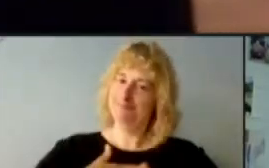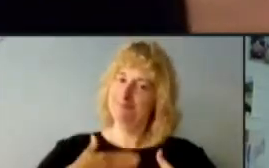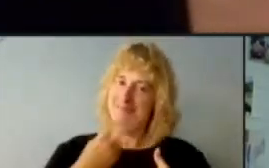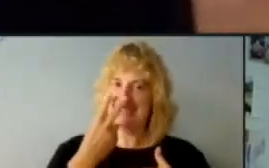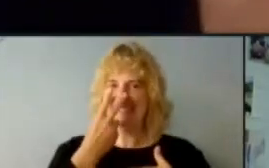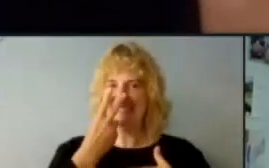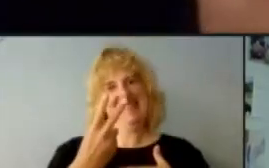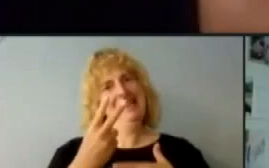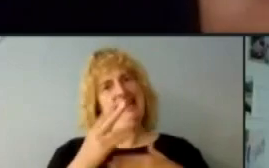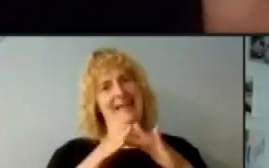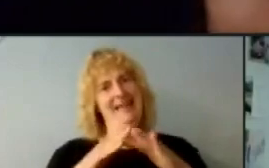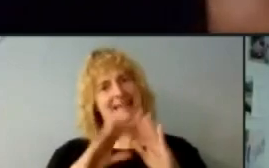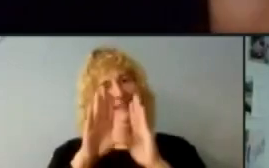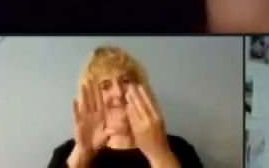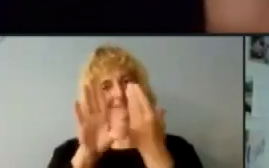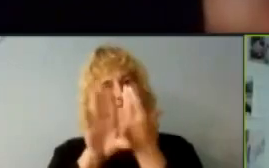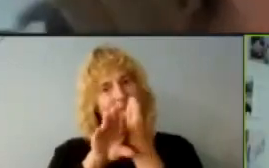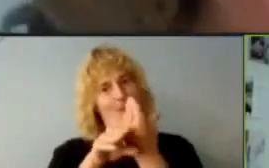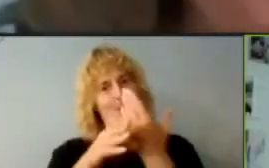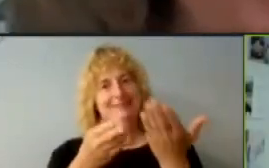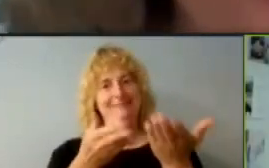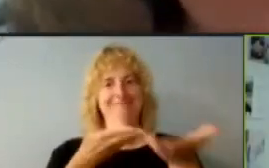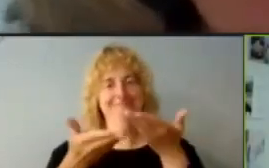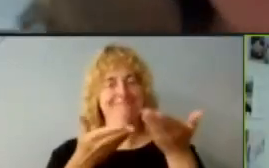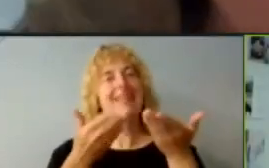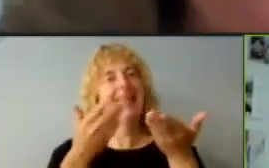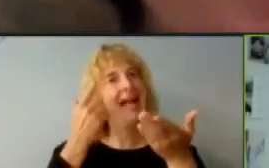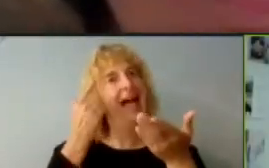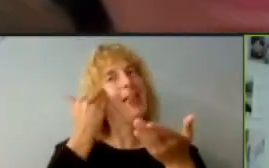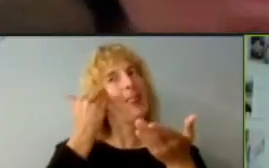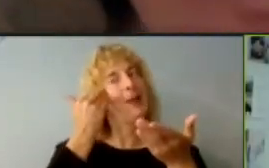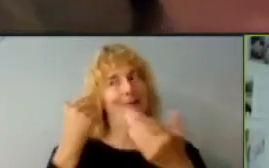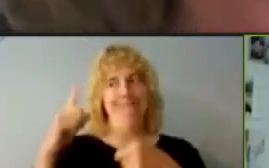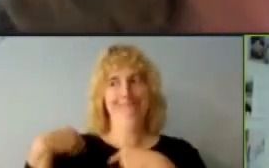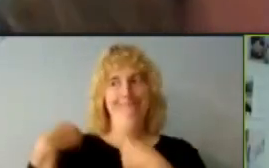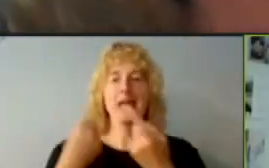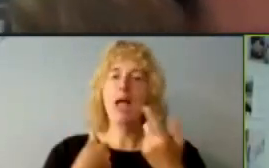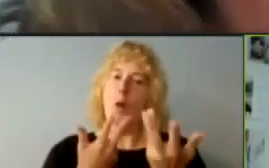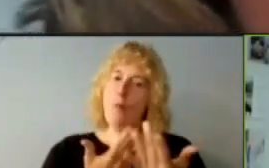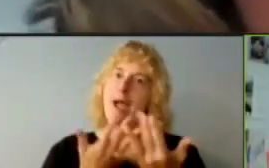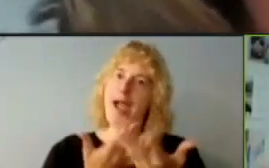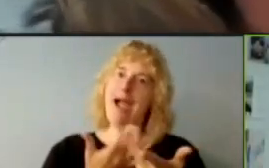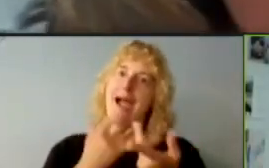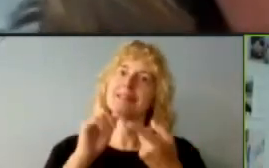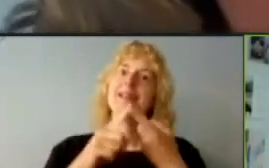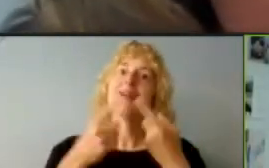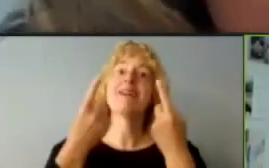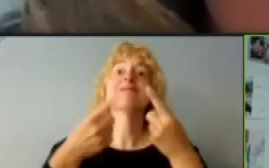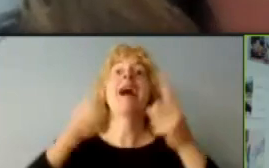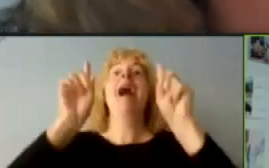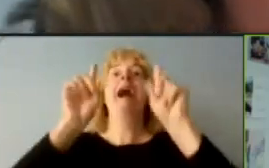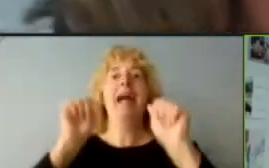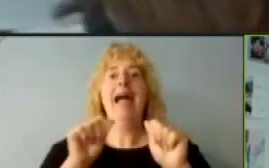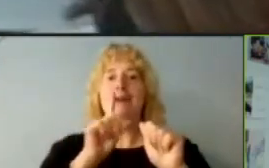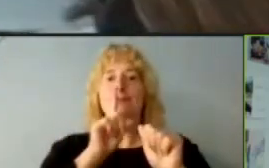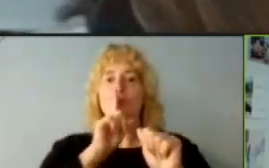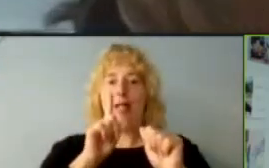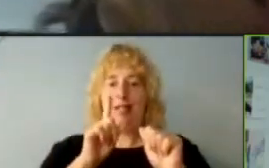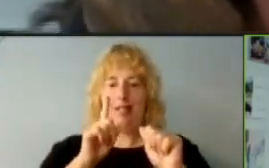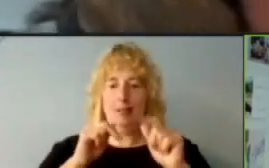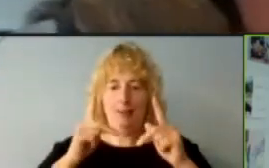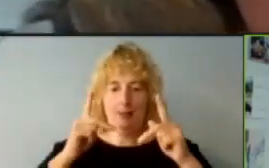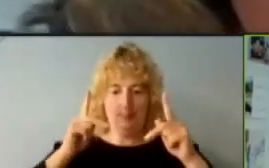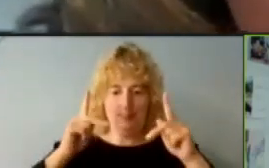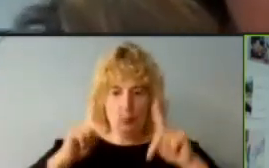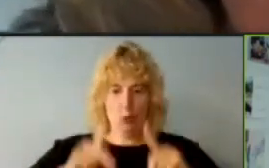been hanging out doing this for a while. Yeah, I'm waiting for the day when we can see each other in person. I'm Christine Bell. I'm the